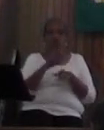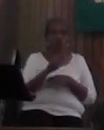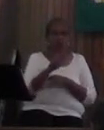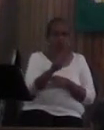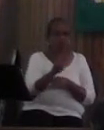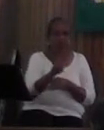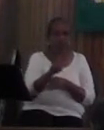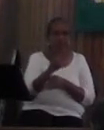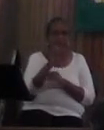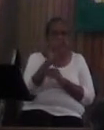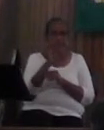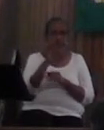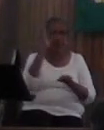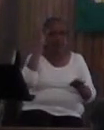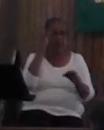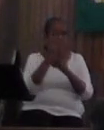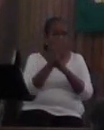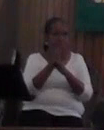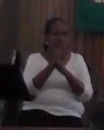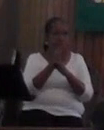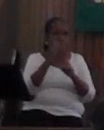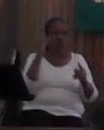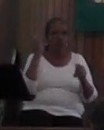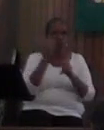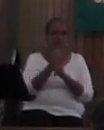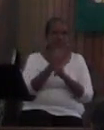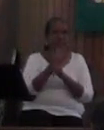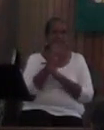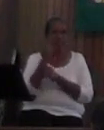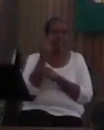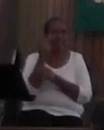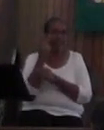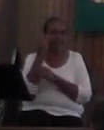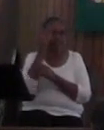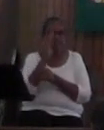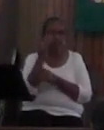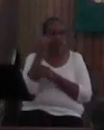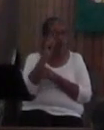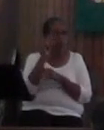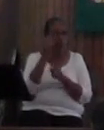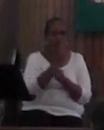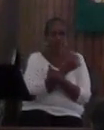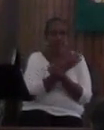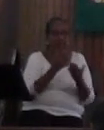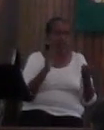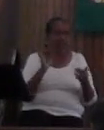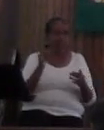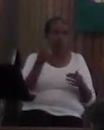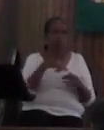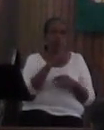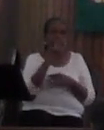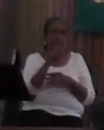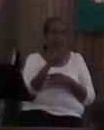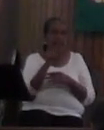of faith, trusting the unseen God for everything that we need.